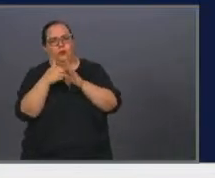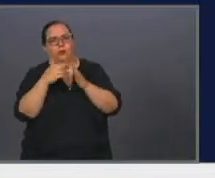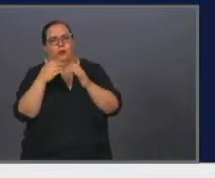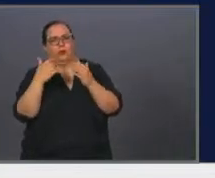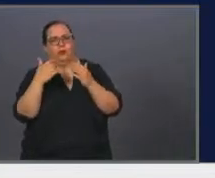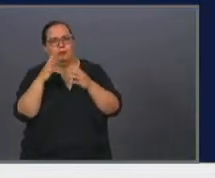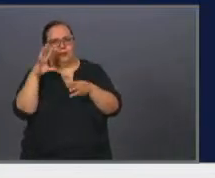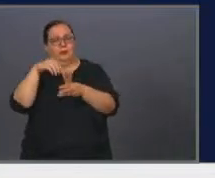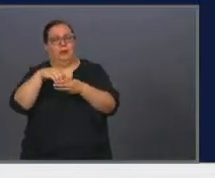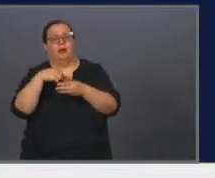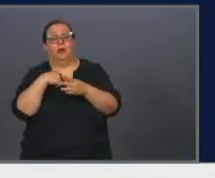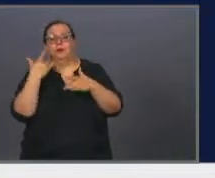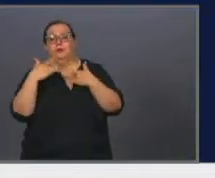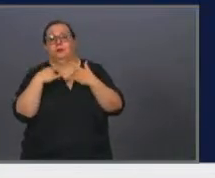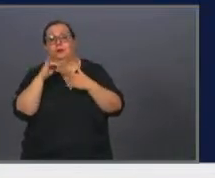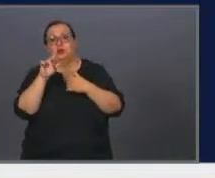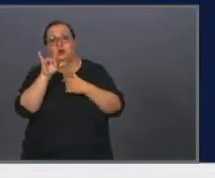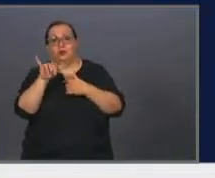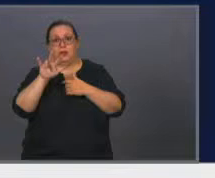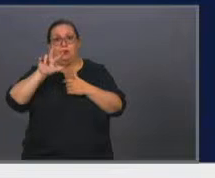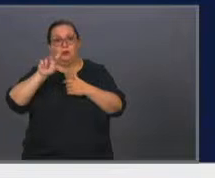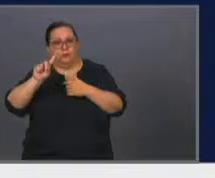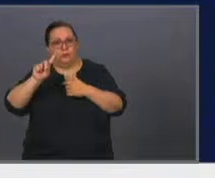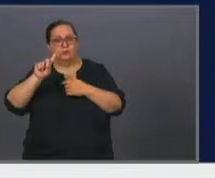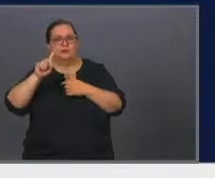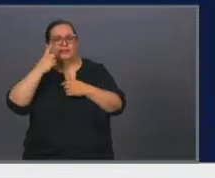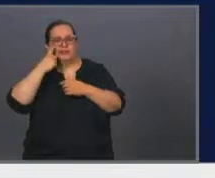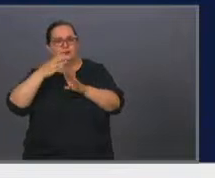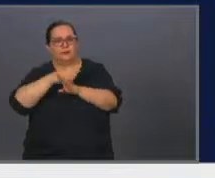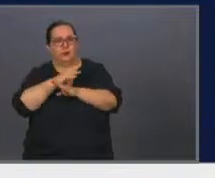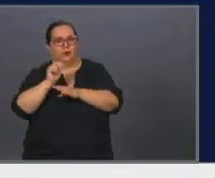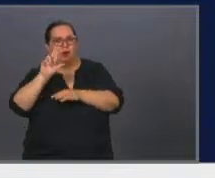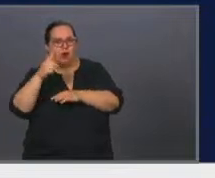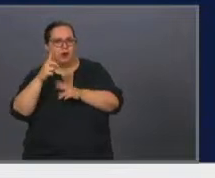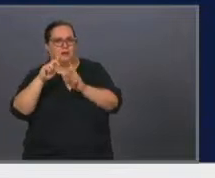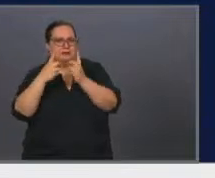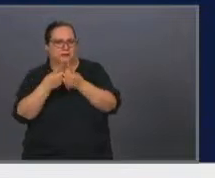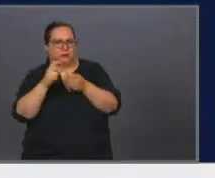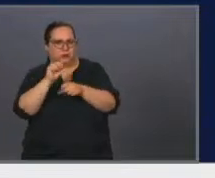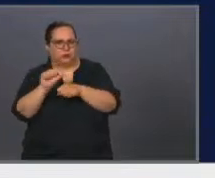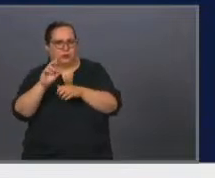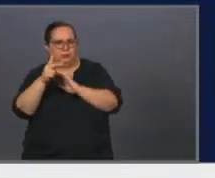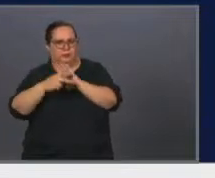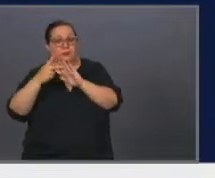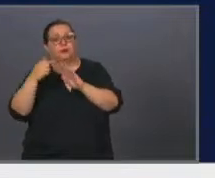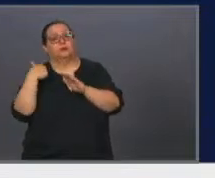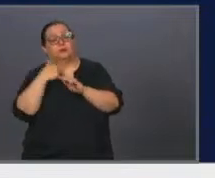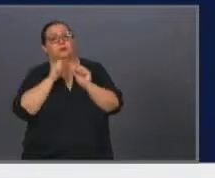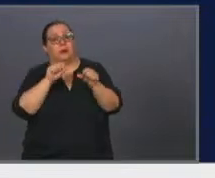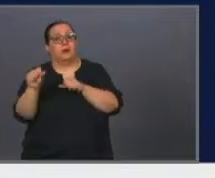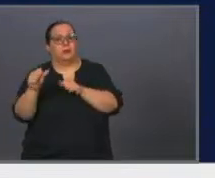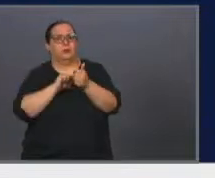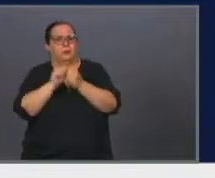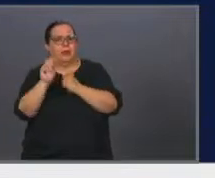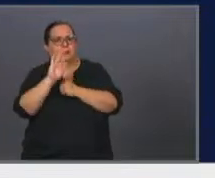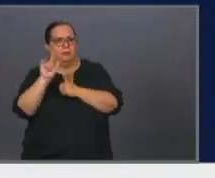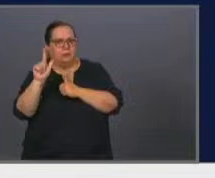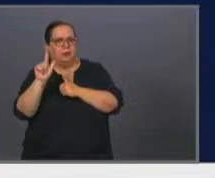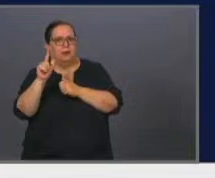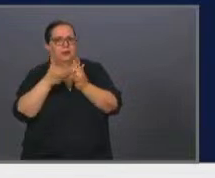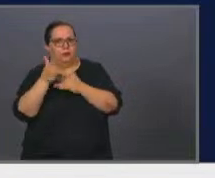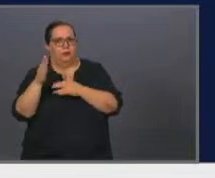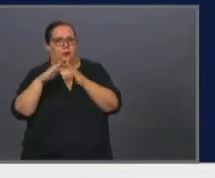before the August sort of district work period, we were able to pass our bill through the House of Representatives. I co-sponsored legislation